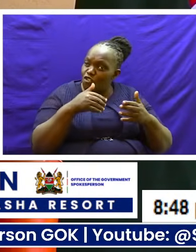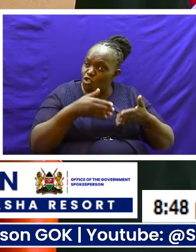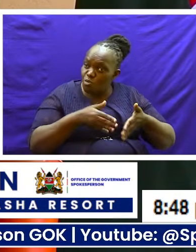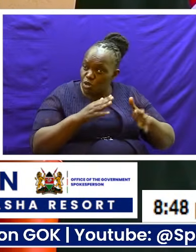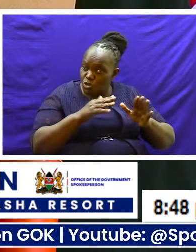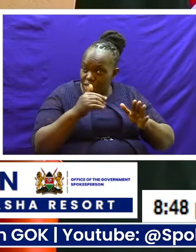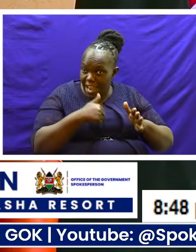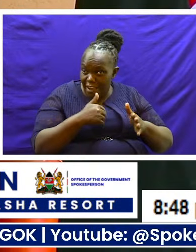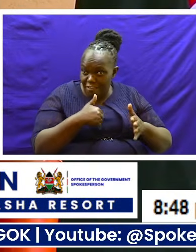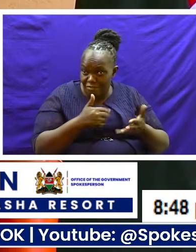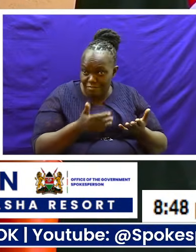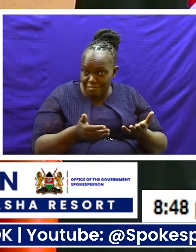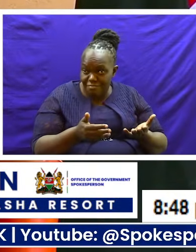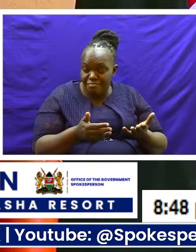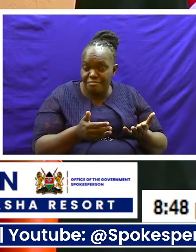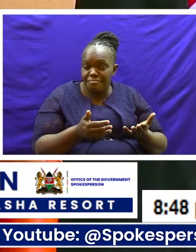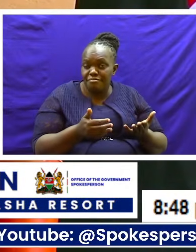opportunity